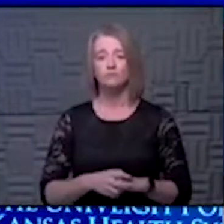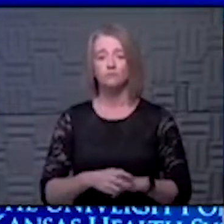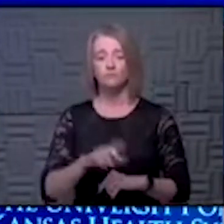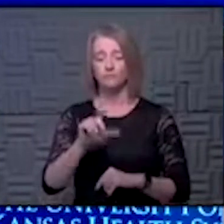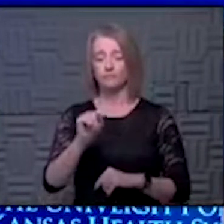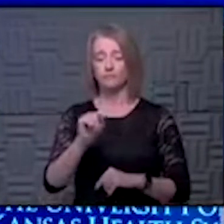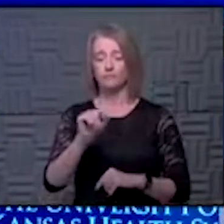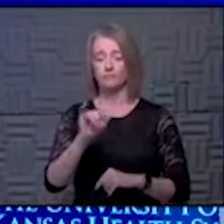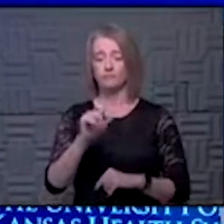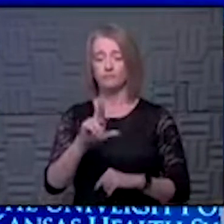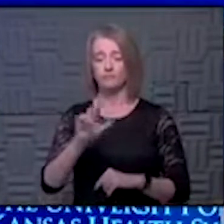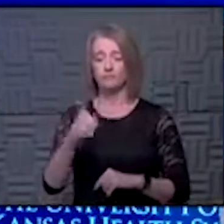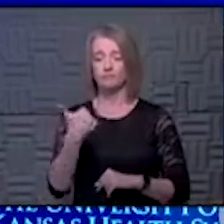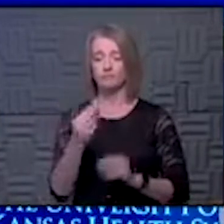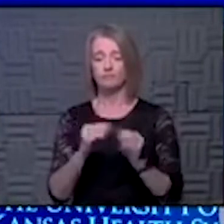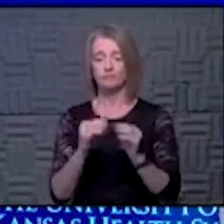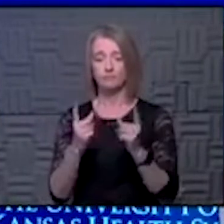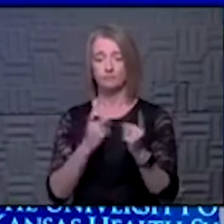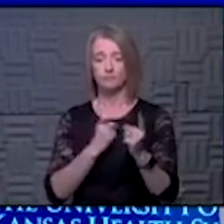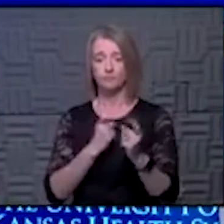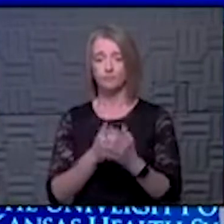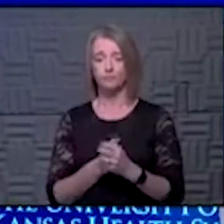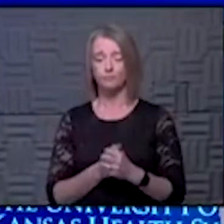Taylor, do you have another question?